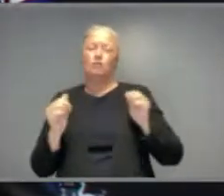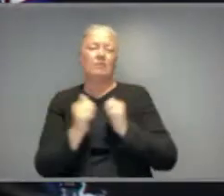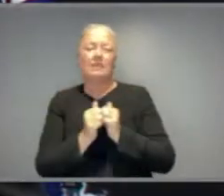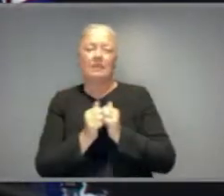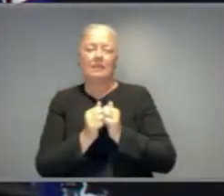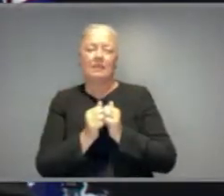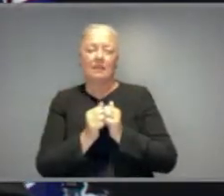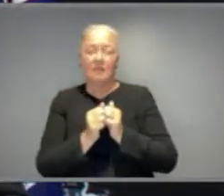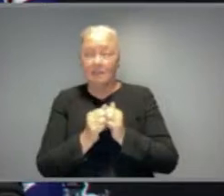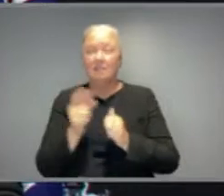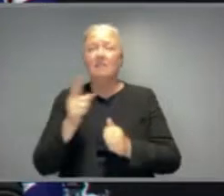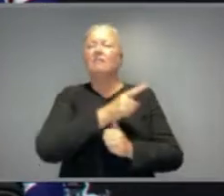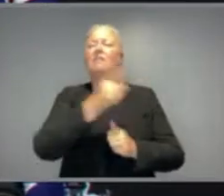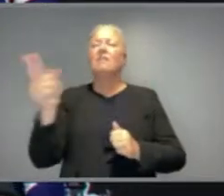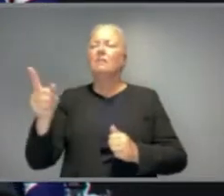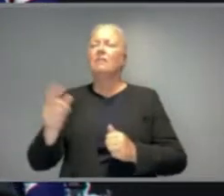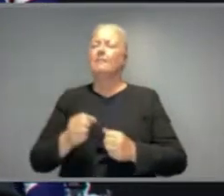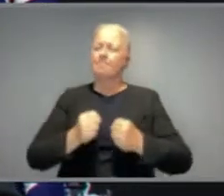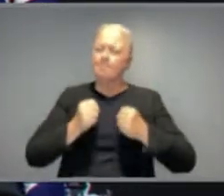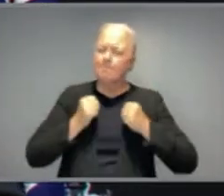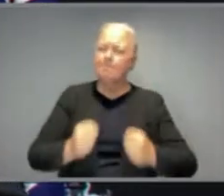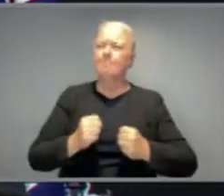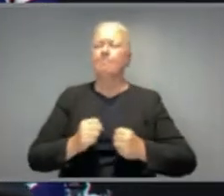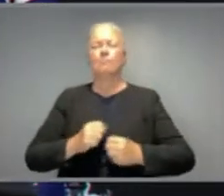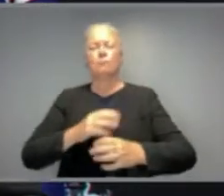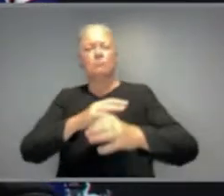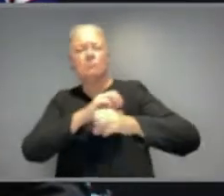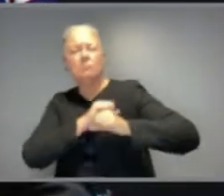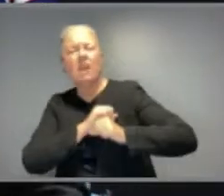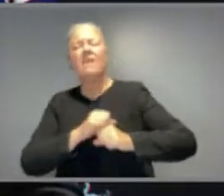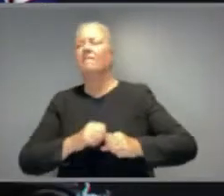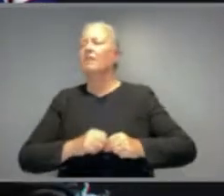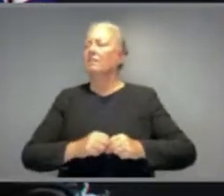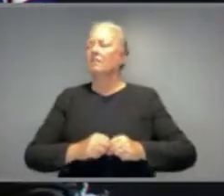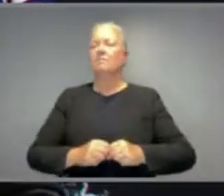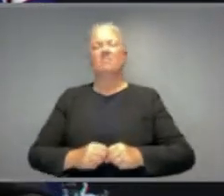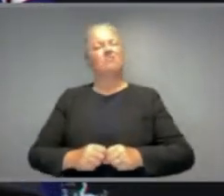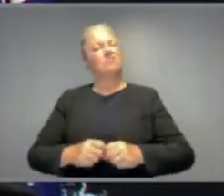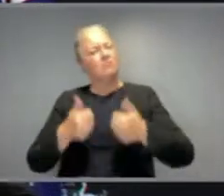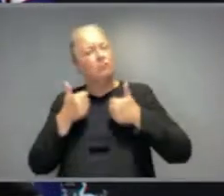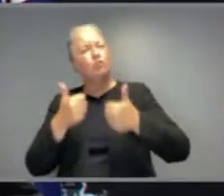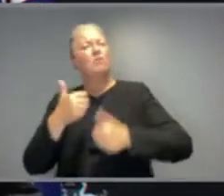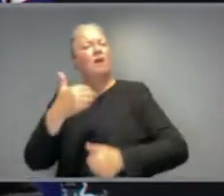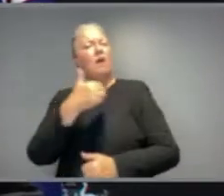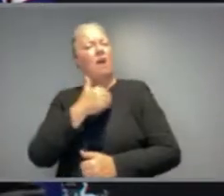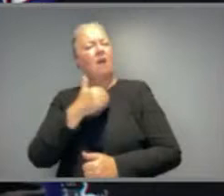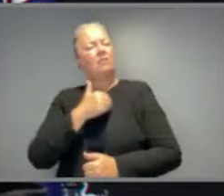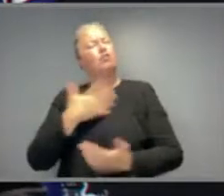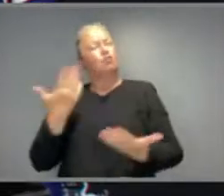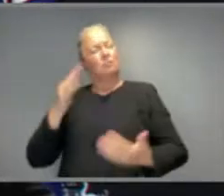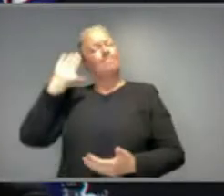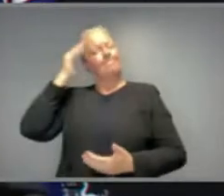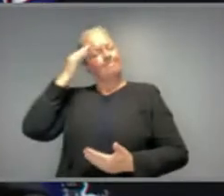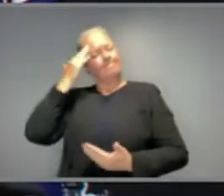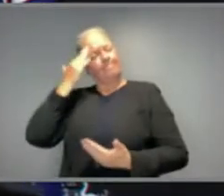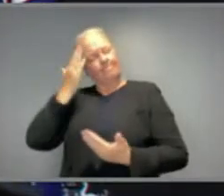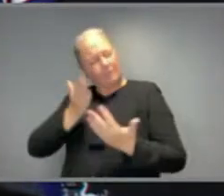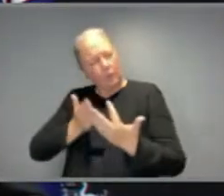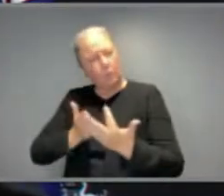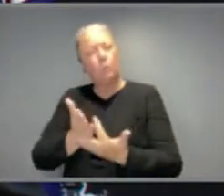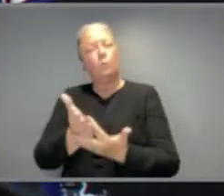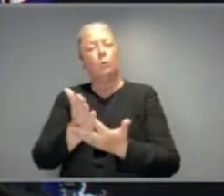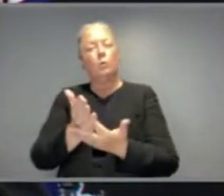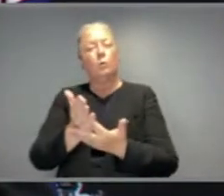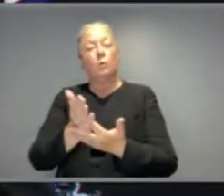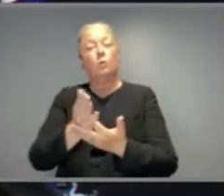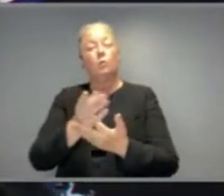courage, determination and kindness over the past 18 months to get through. Doing it for the cash, I